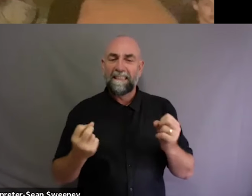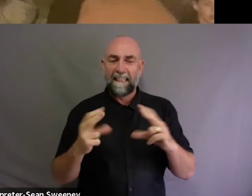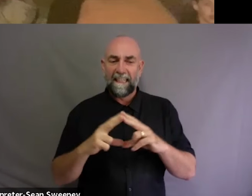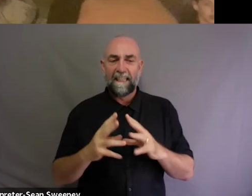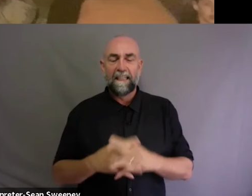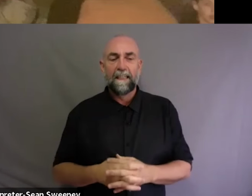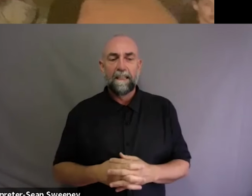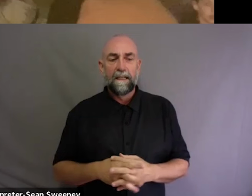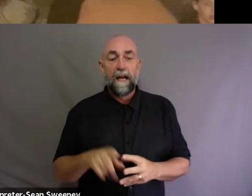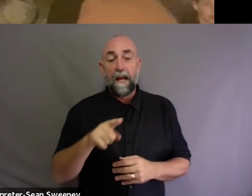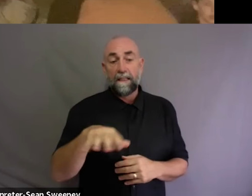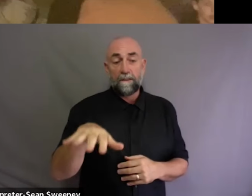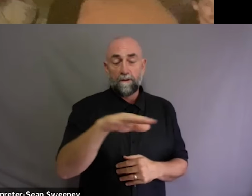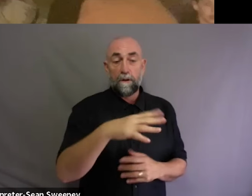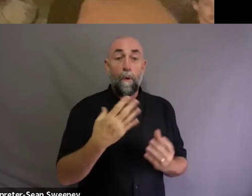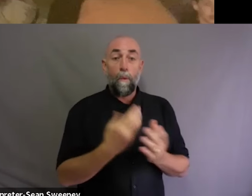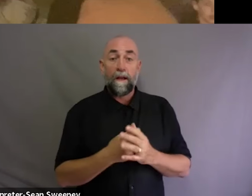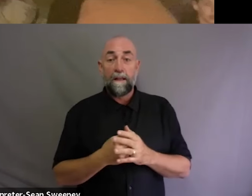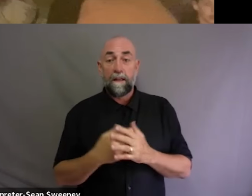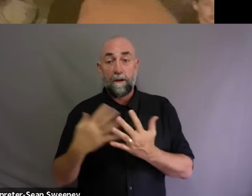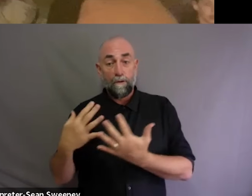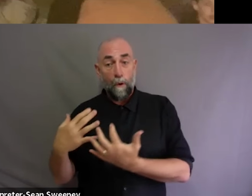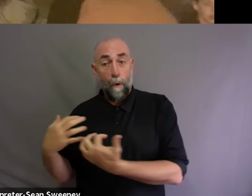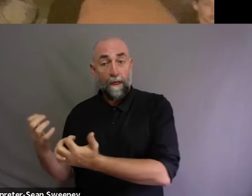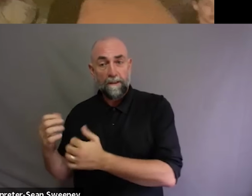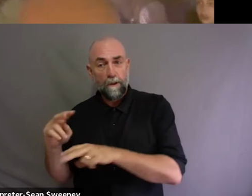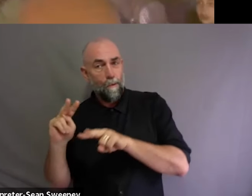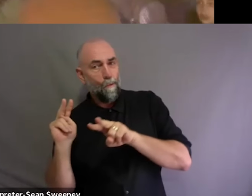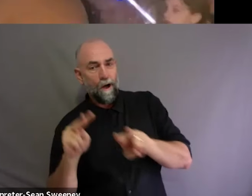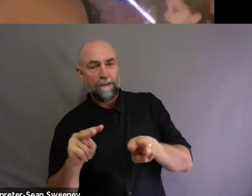And here is a version with the crowd interaction. So activating.